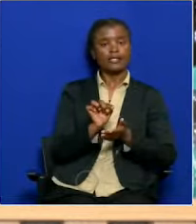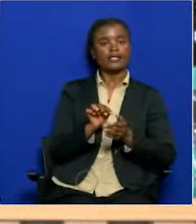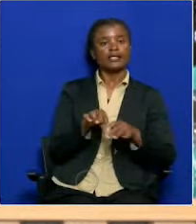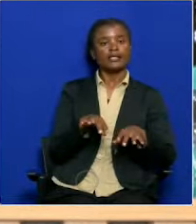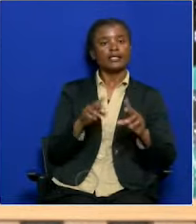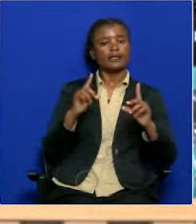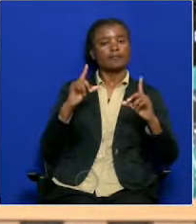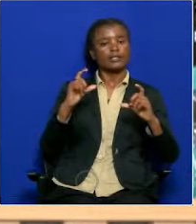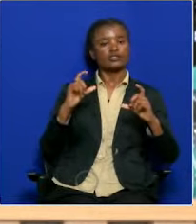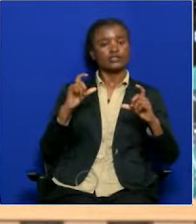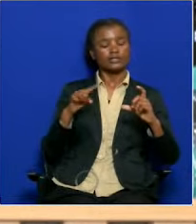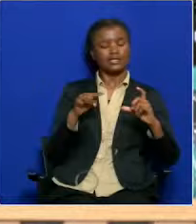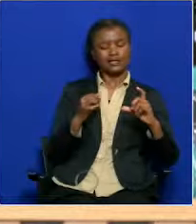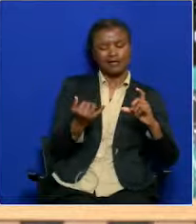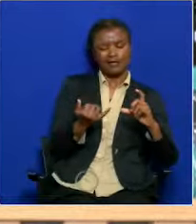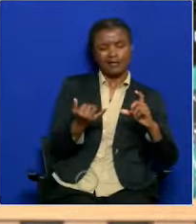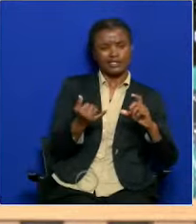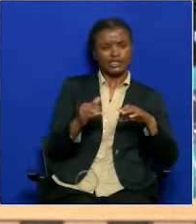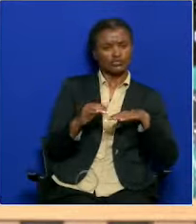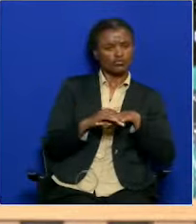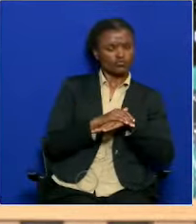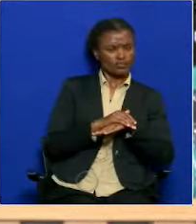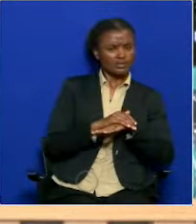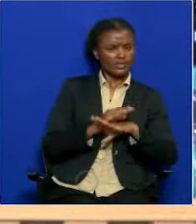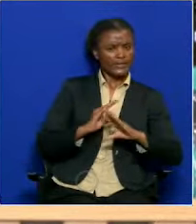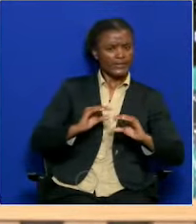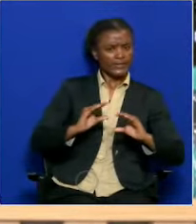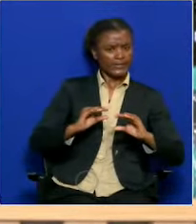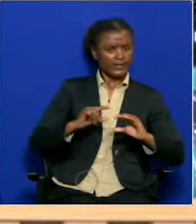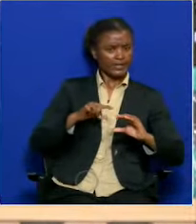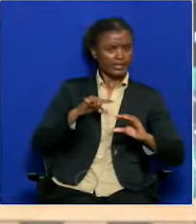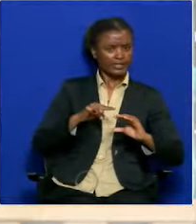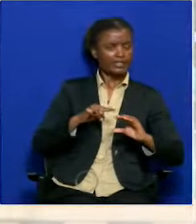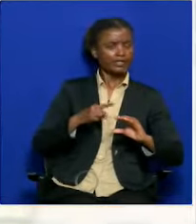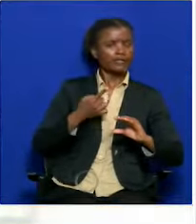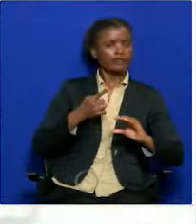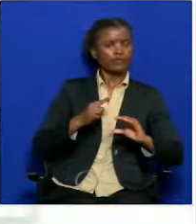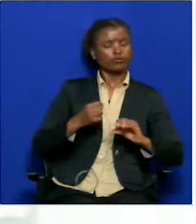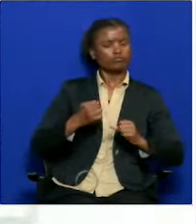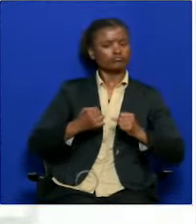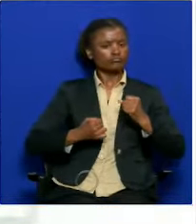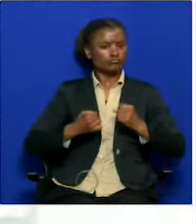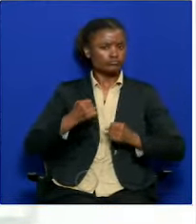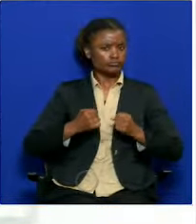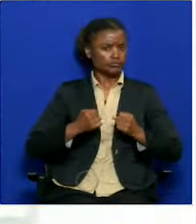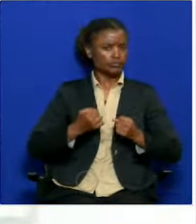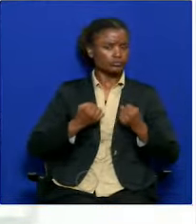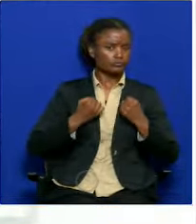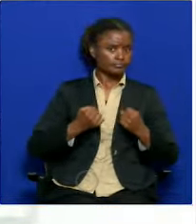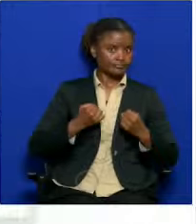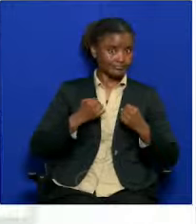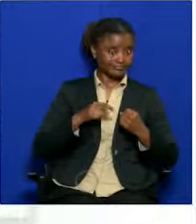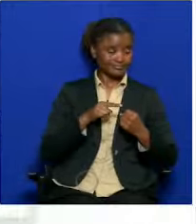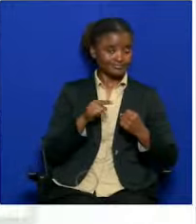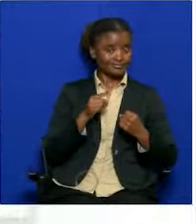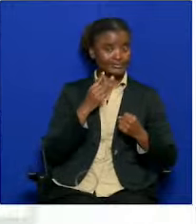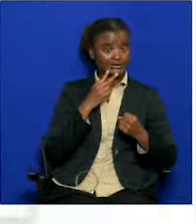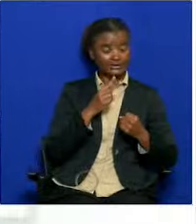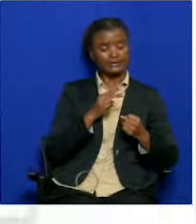shoes, trainers. And if you continue down to page,